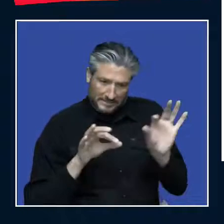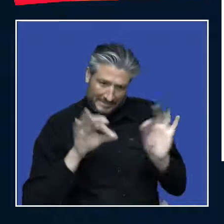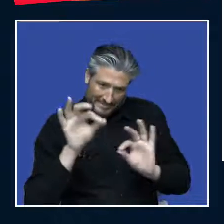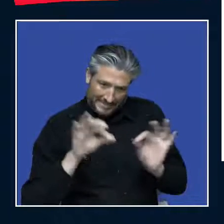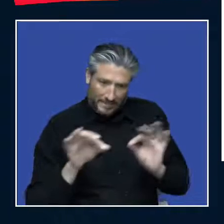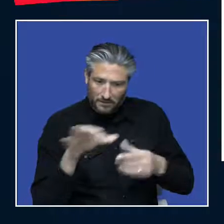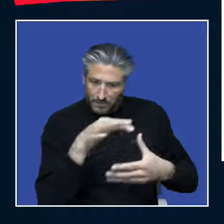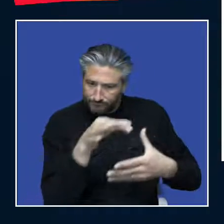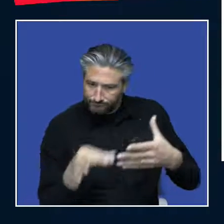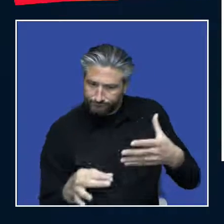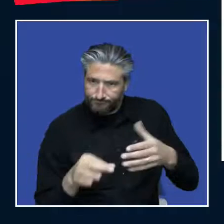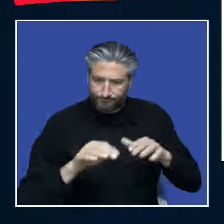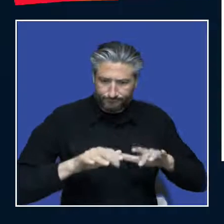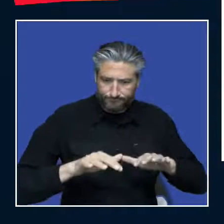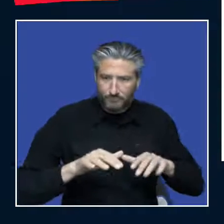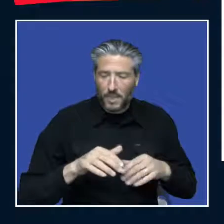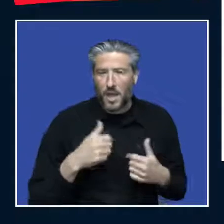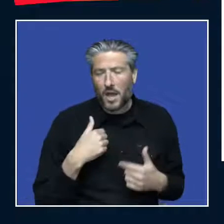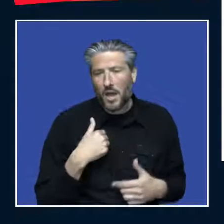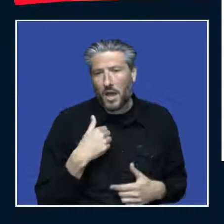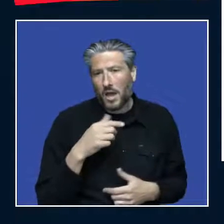probably pass I